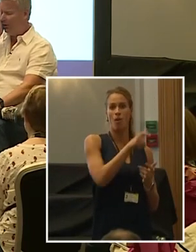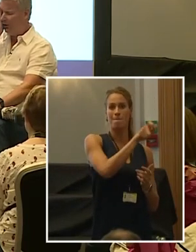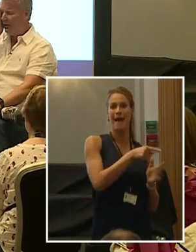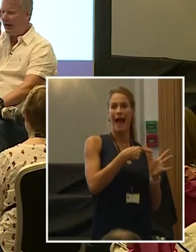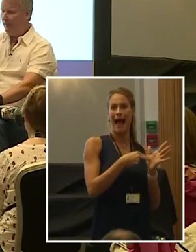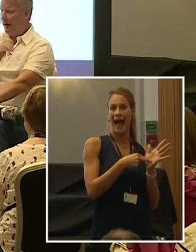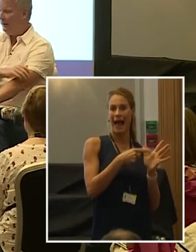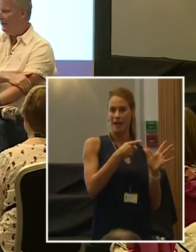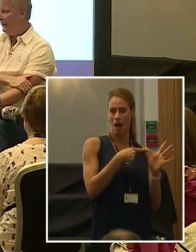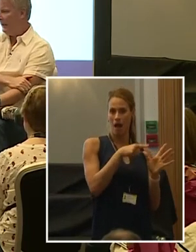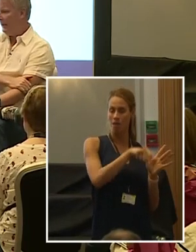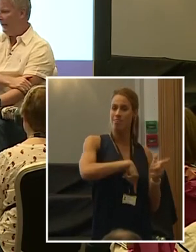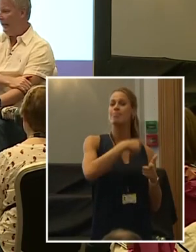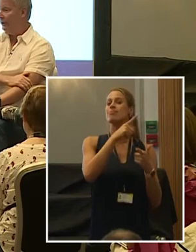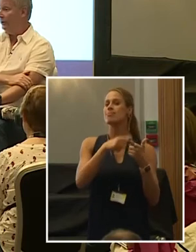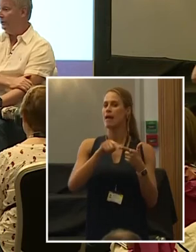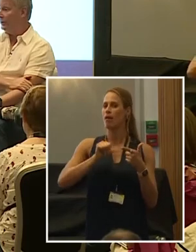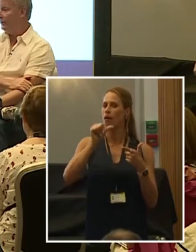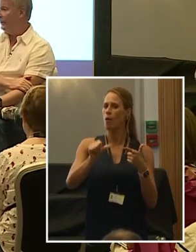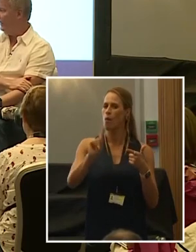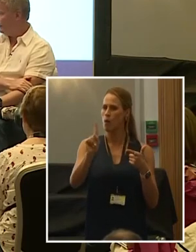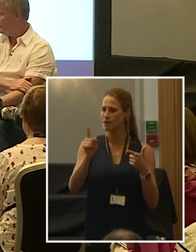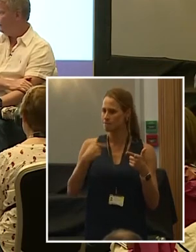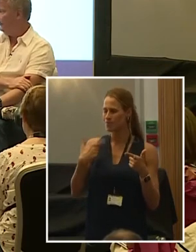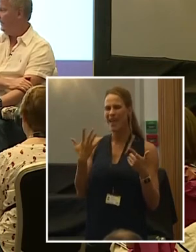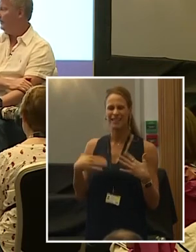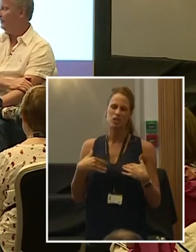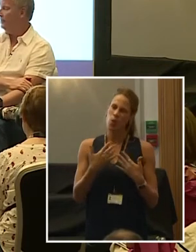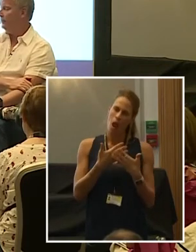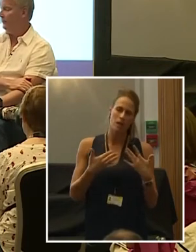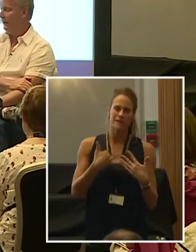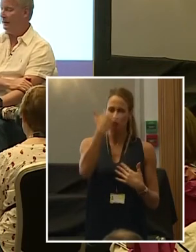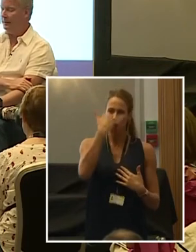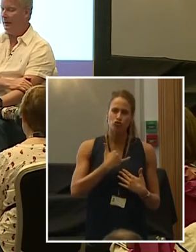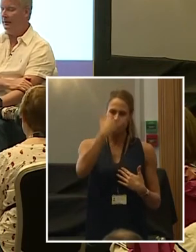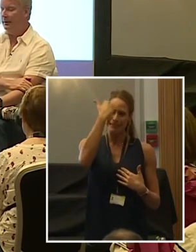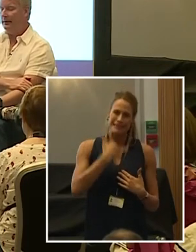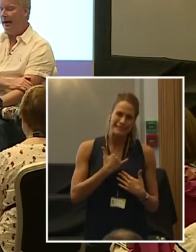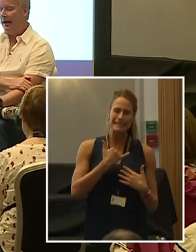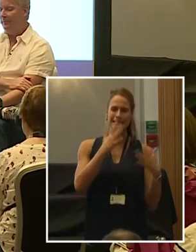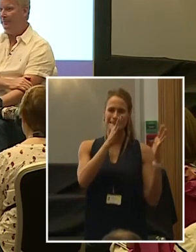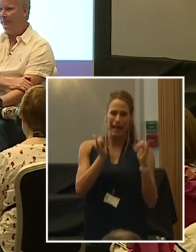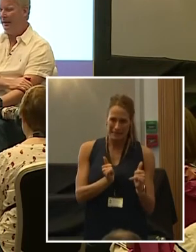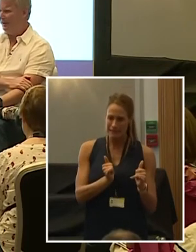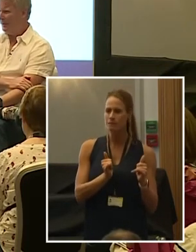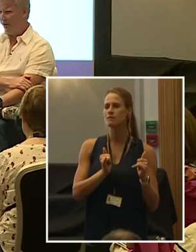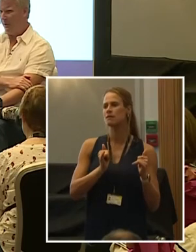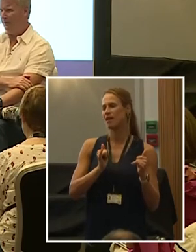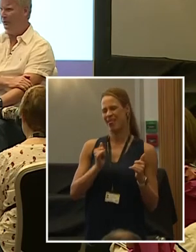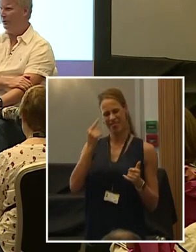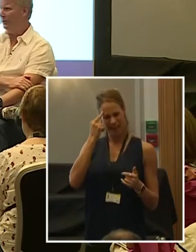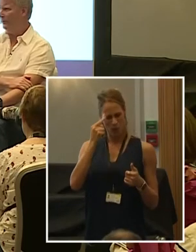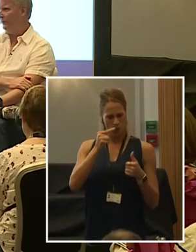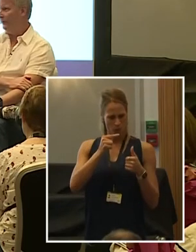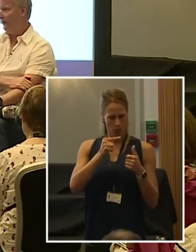was to, I had to do a load of screening tests, as Mital explained. I think there was like